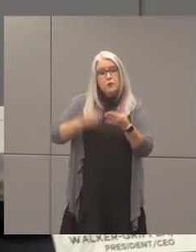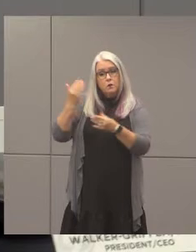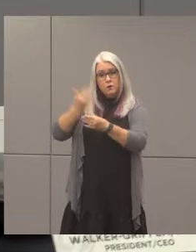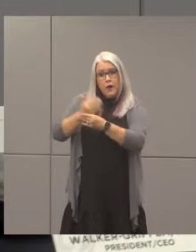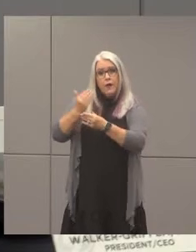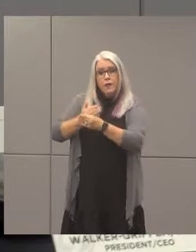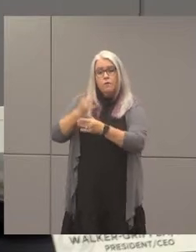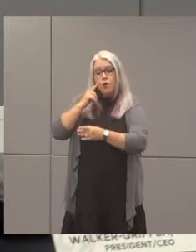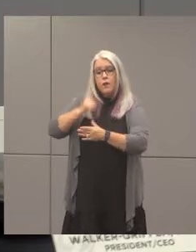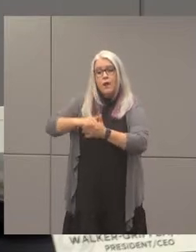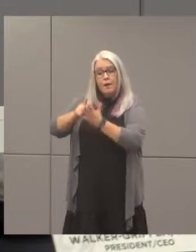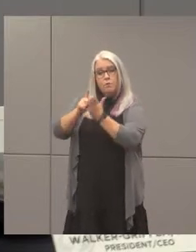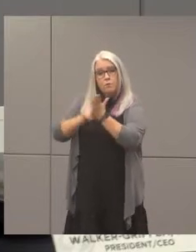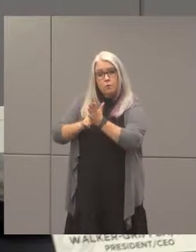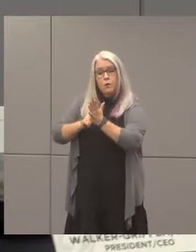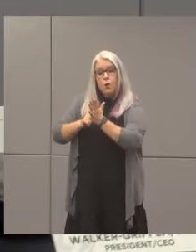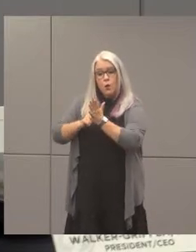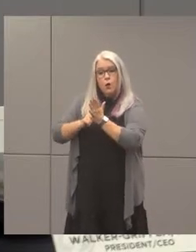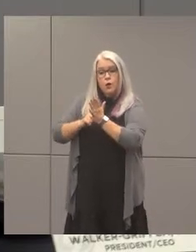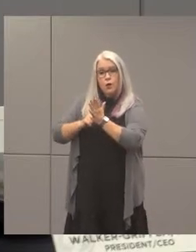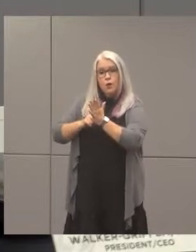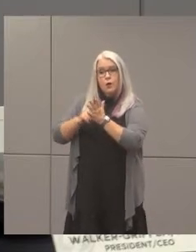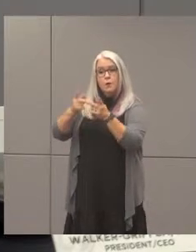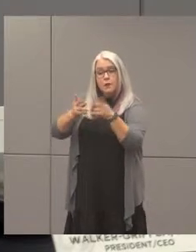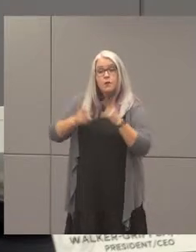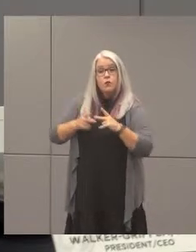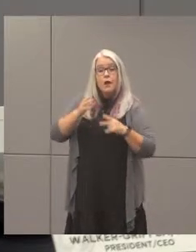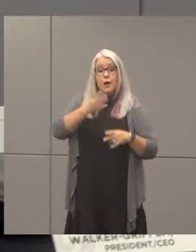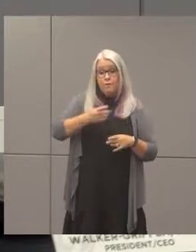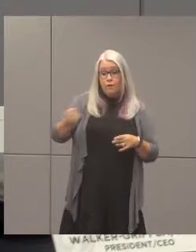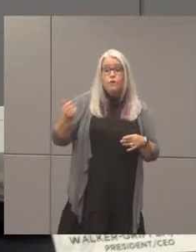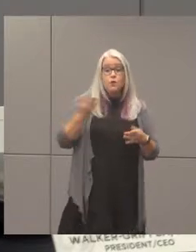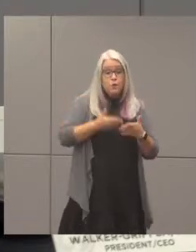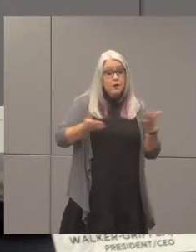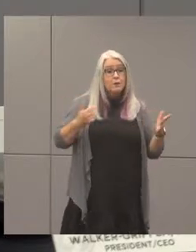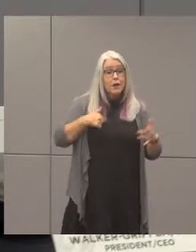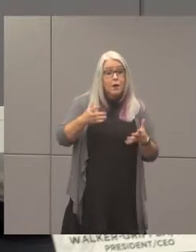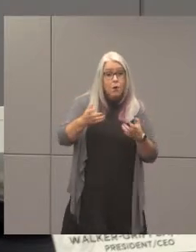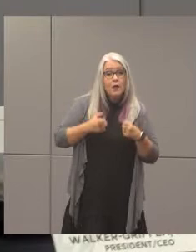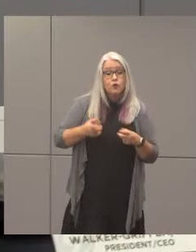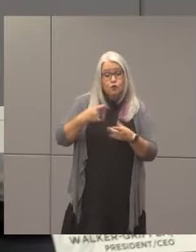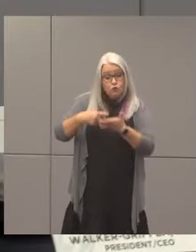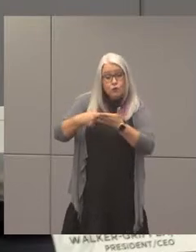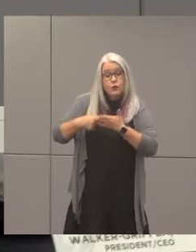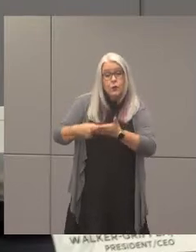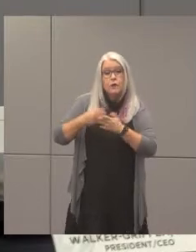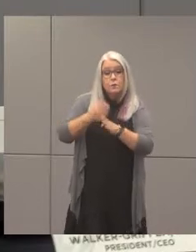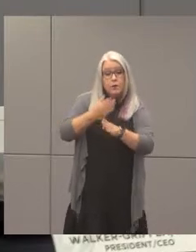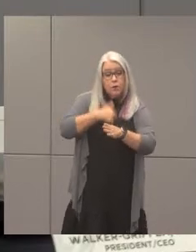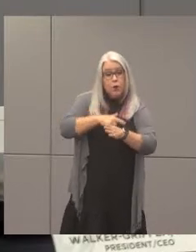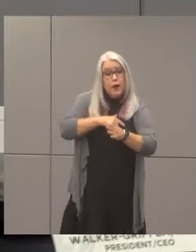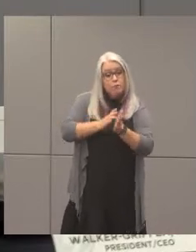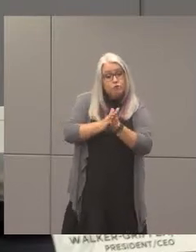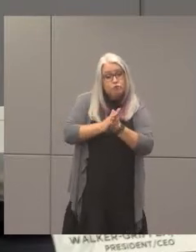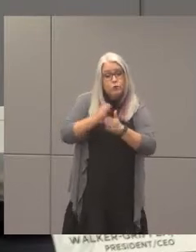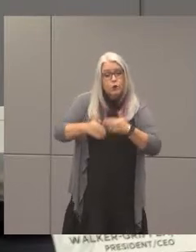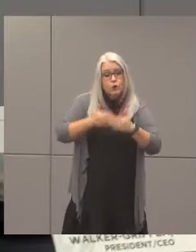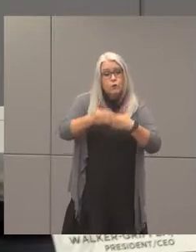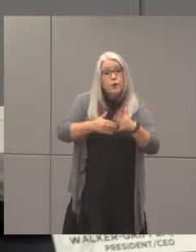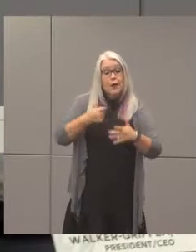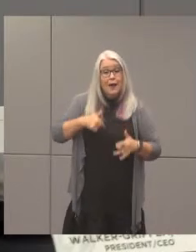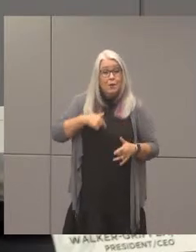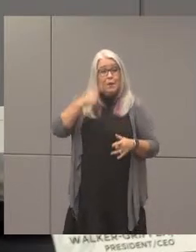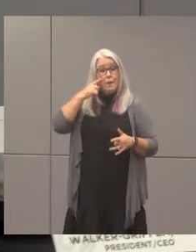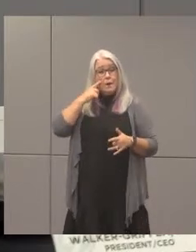attorney position. I have just a few conditions that I'd like to discuss with you before I consider it further. As a matter of fact, I prefer to talk to you all before